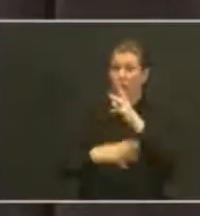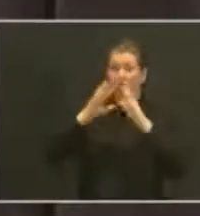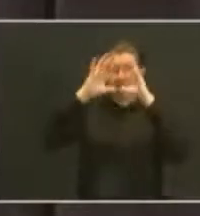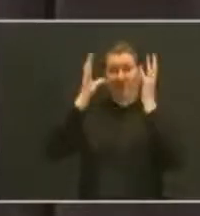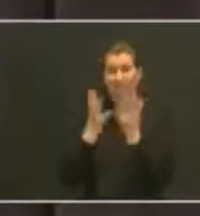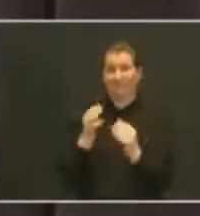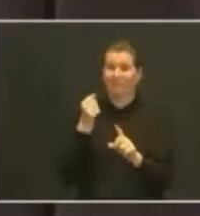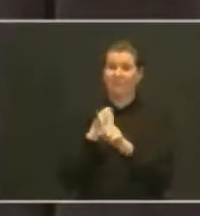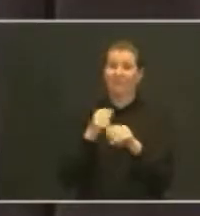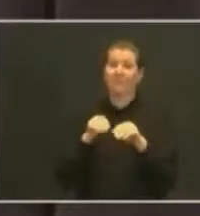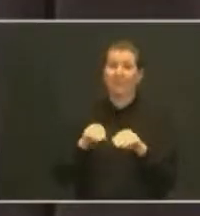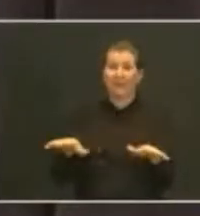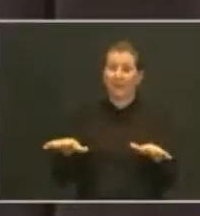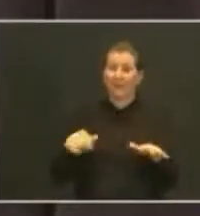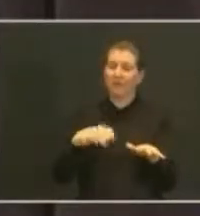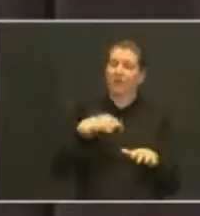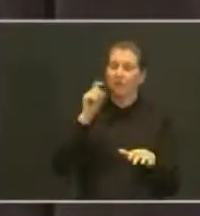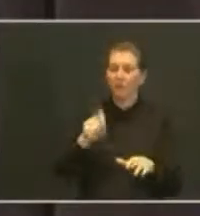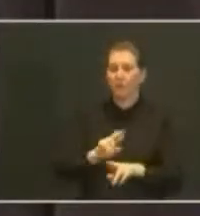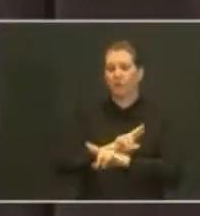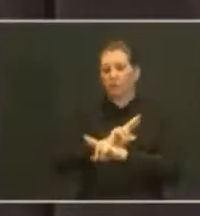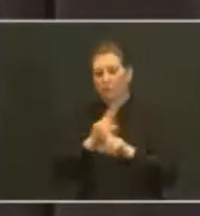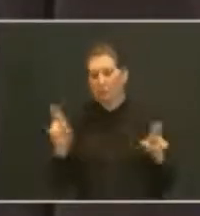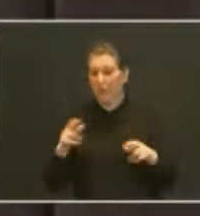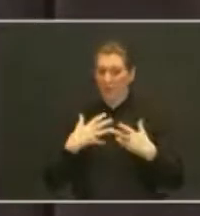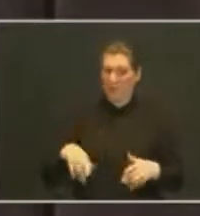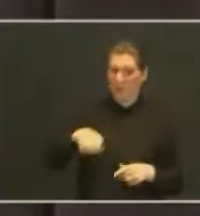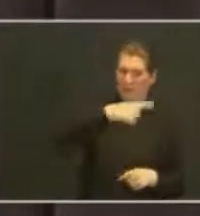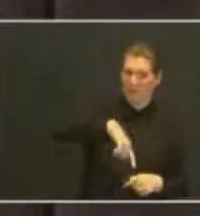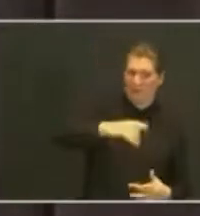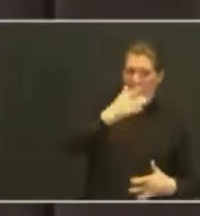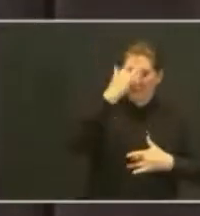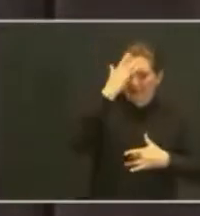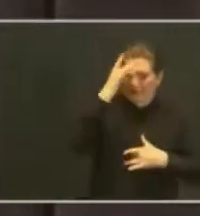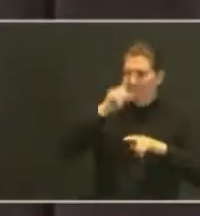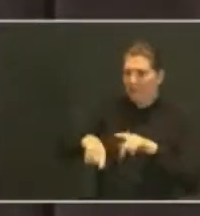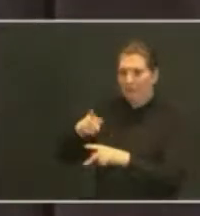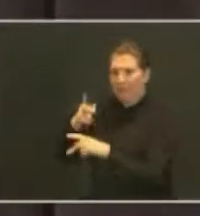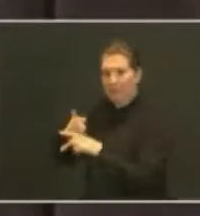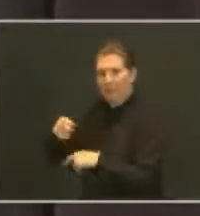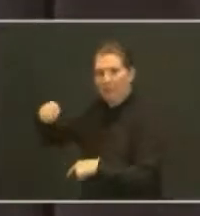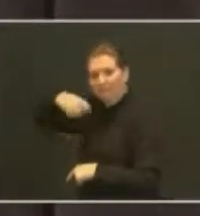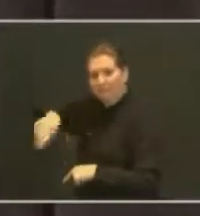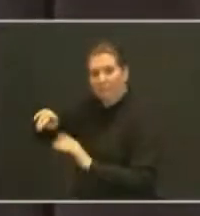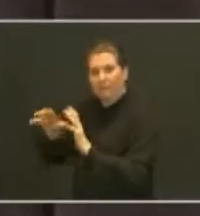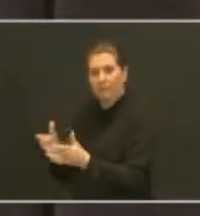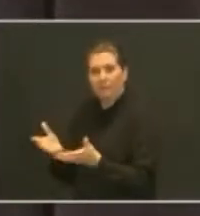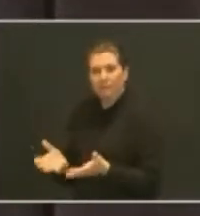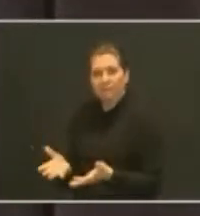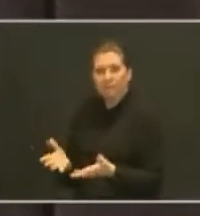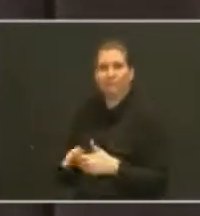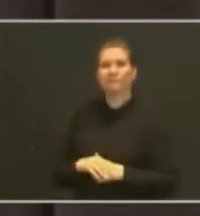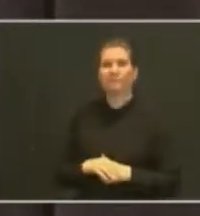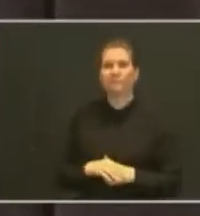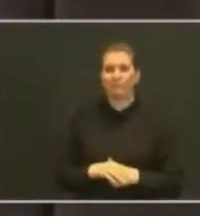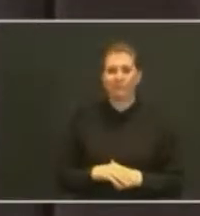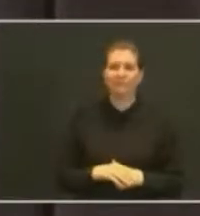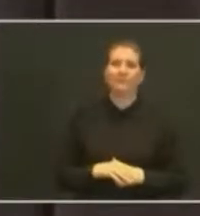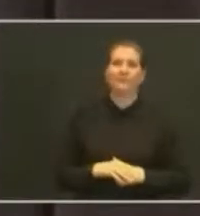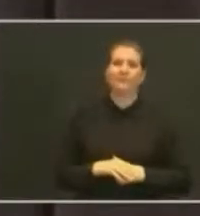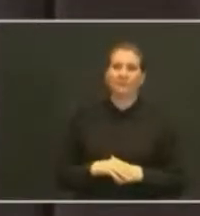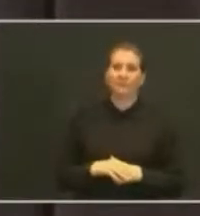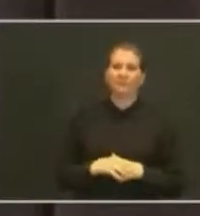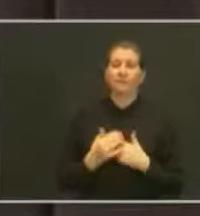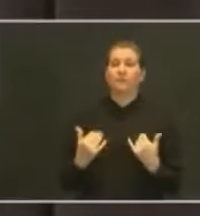workforce intact, protected, and ready to go. With us now having identified one of the